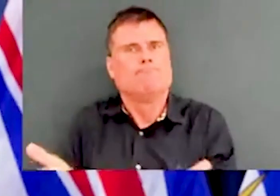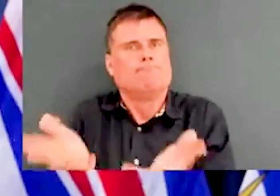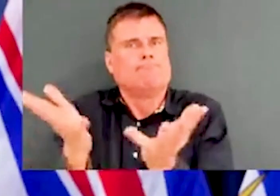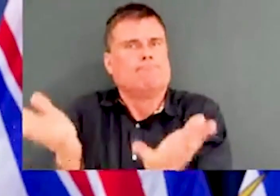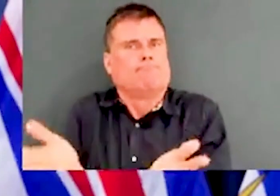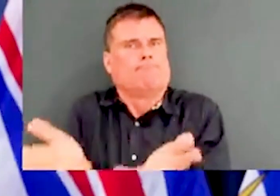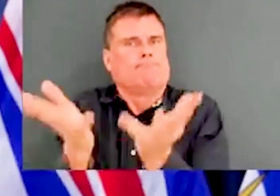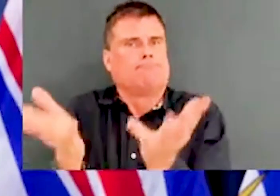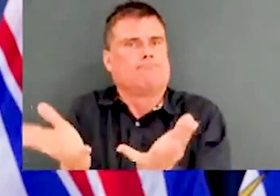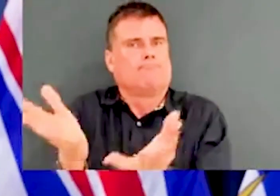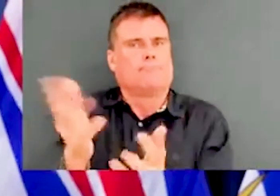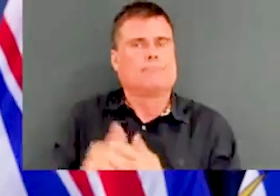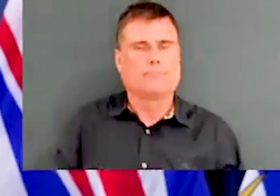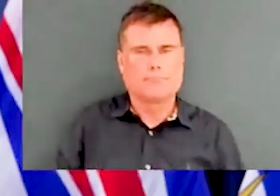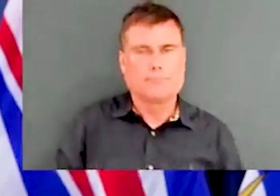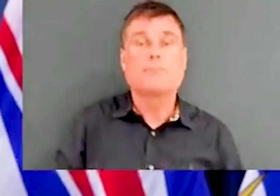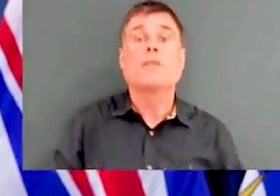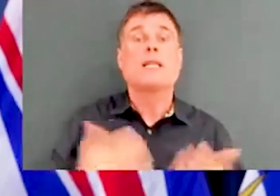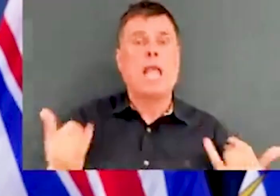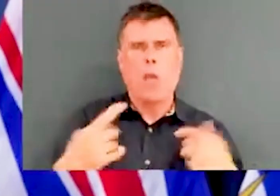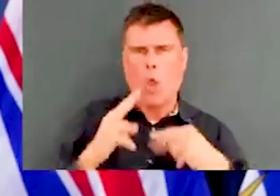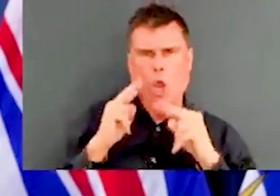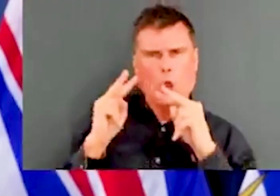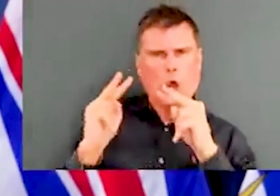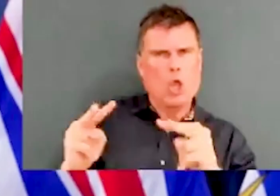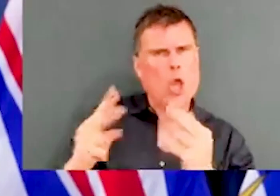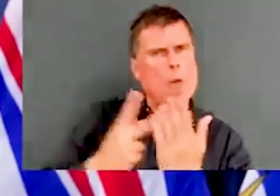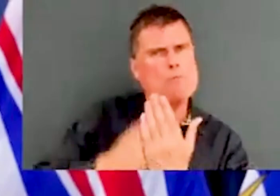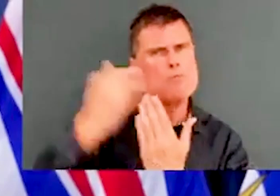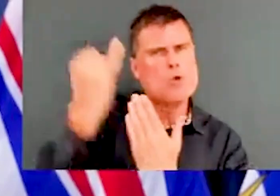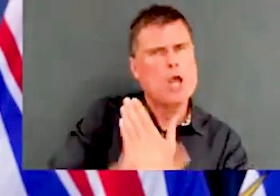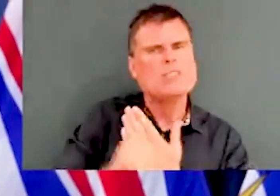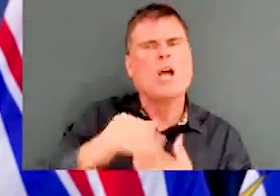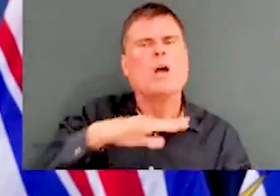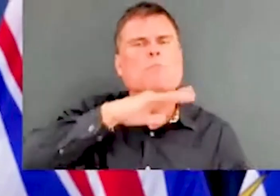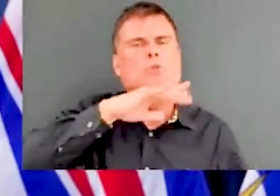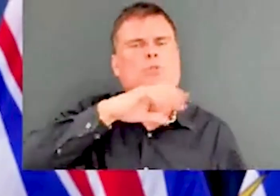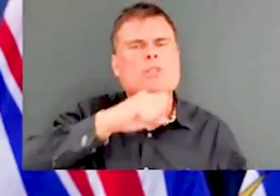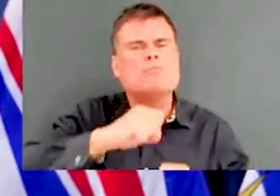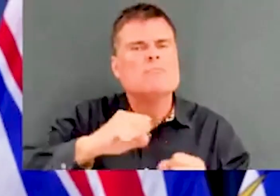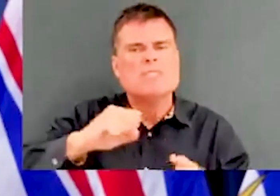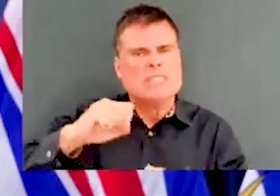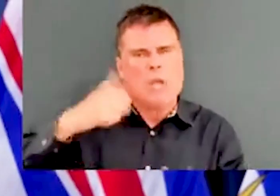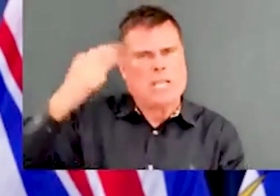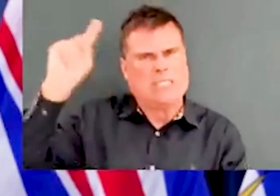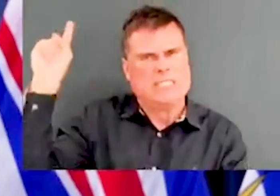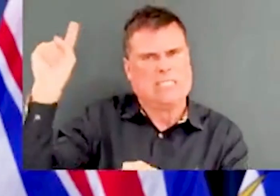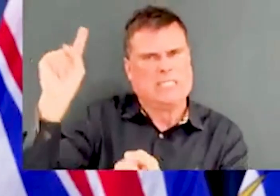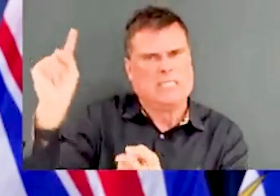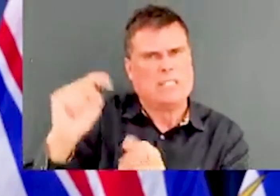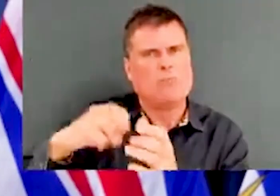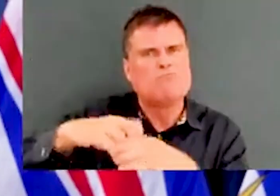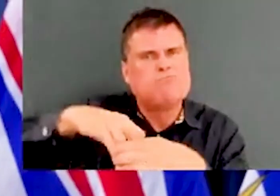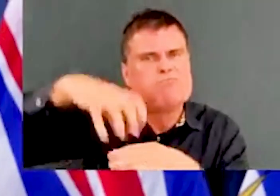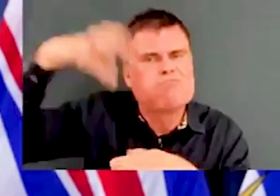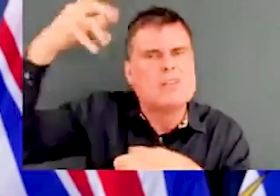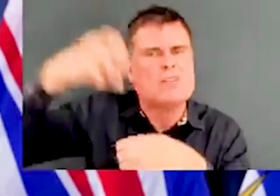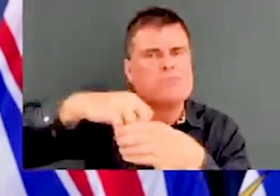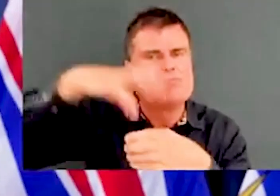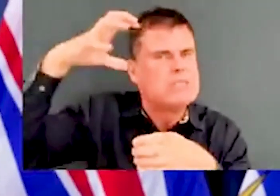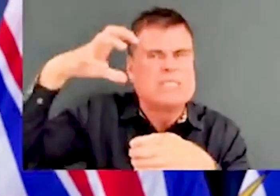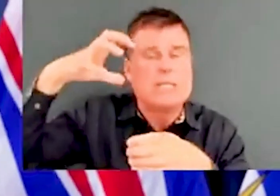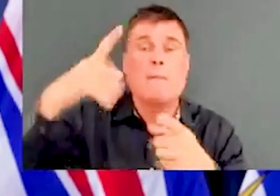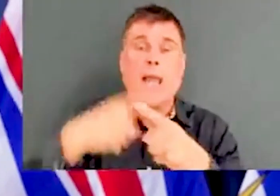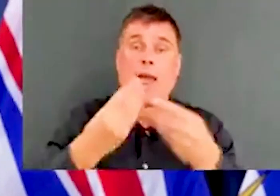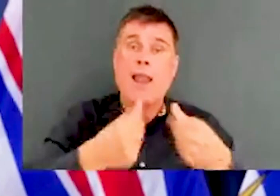land from the impacts of past oil and gas natural gas development. But only if these projects, and I want to stress this,